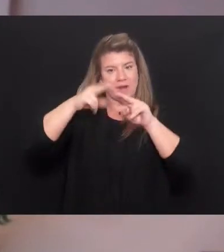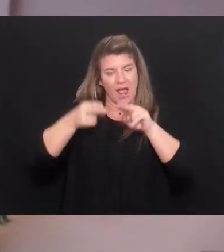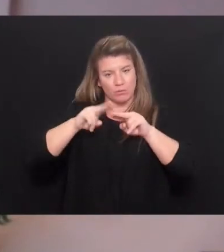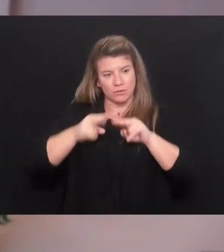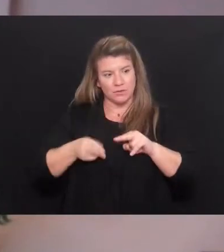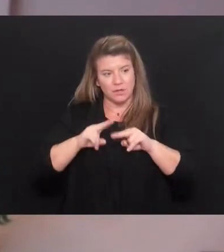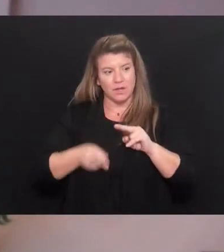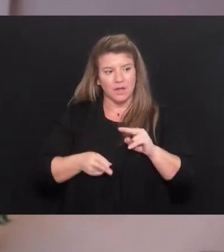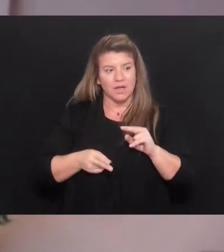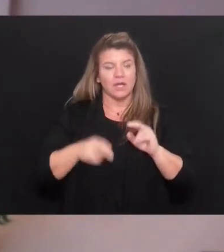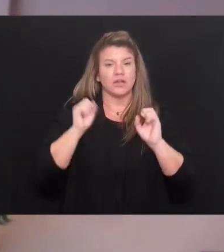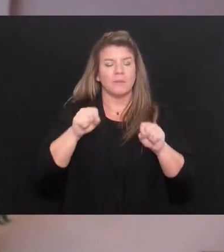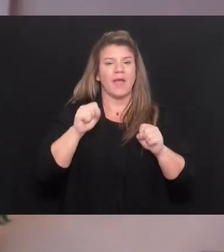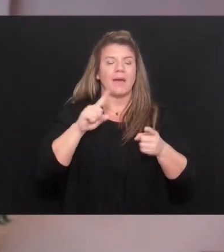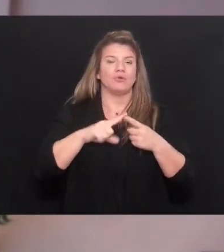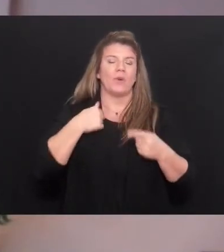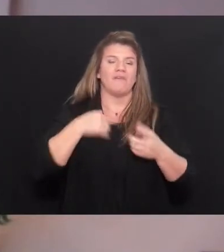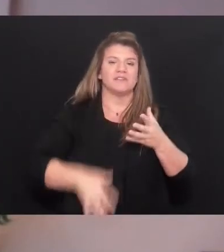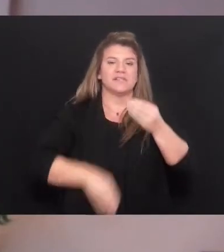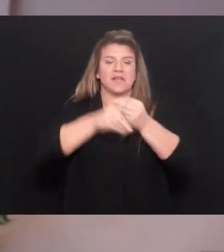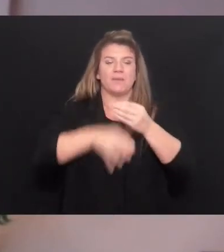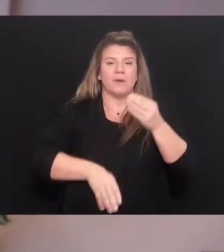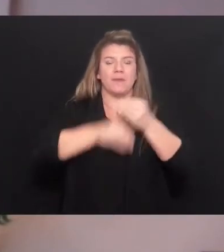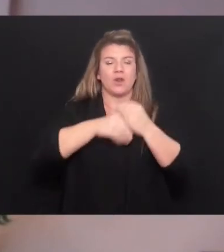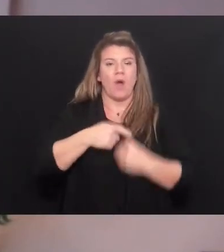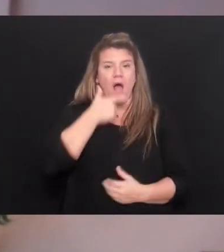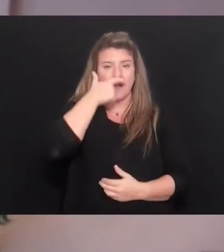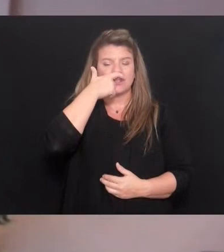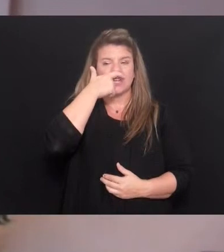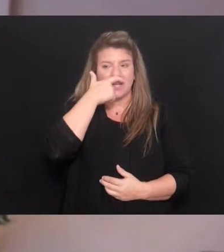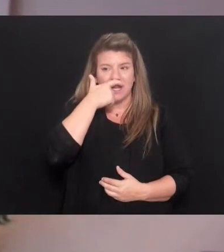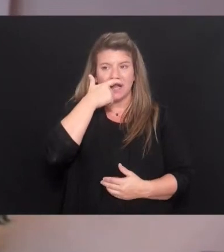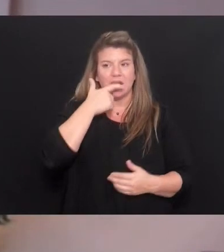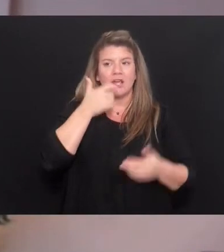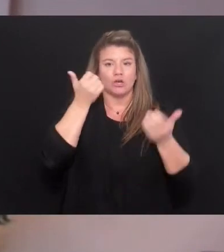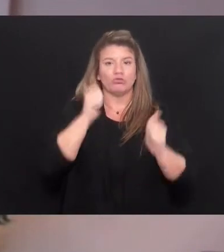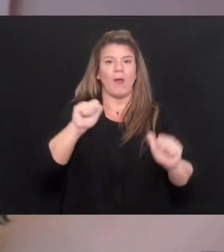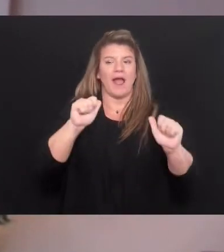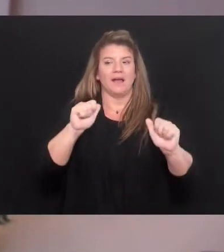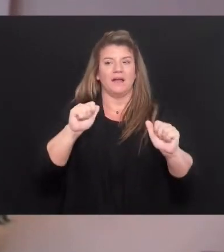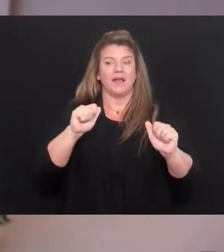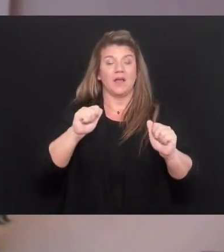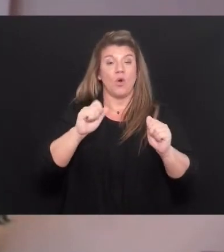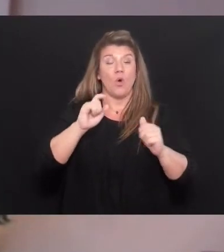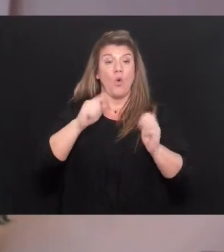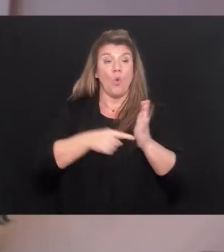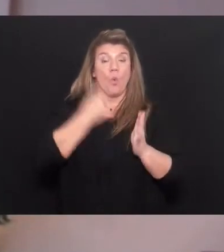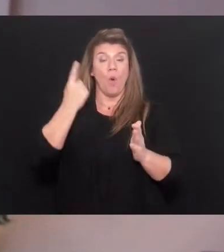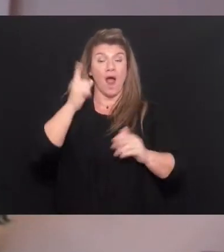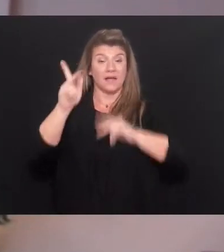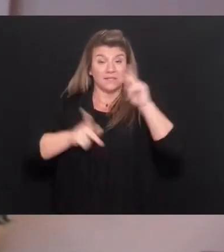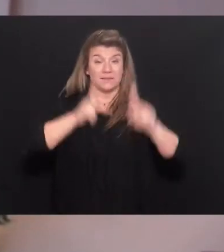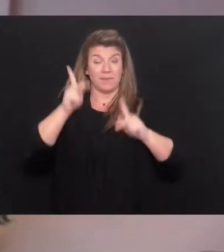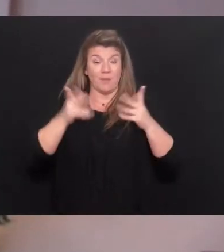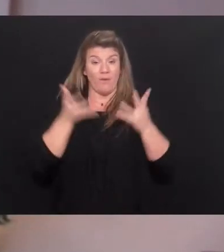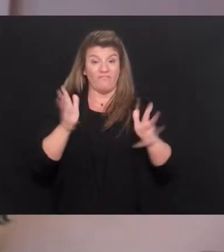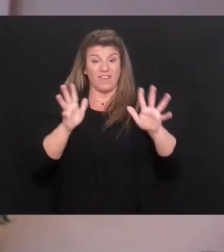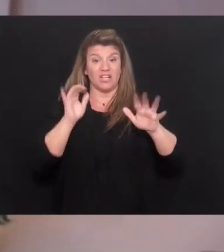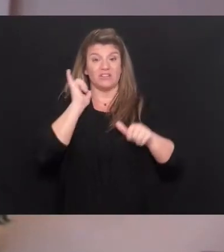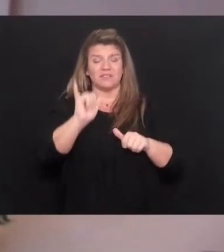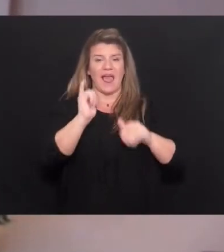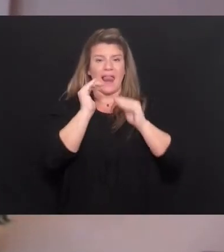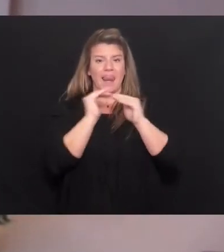to need supplemental oxygen therapy or to go into the hospital. Once people pass that level of